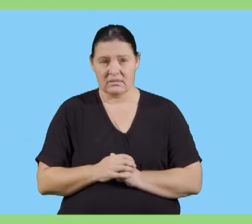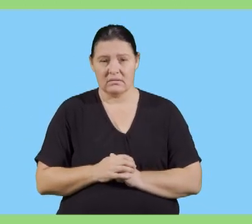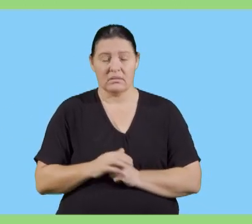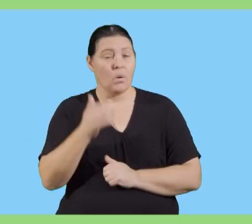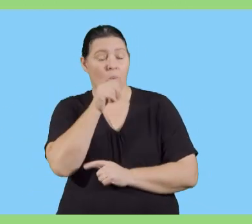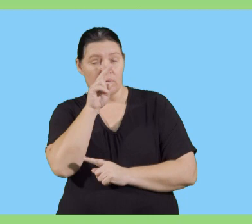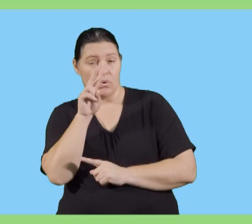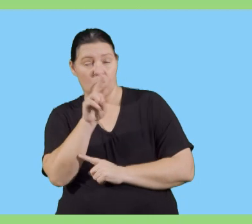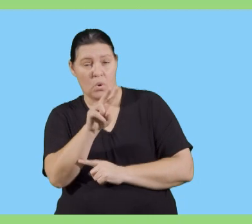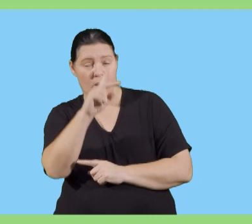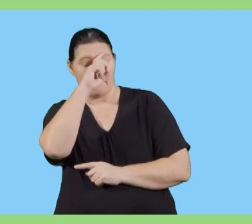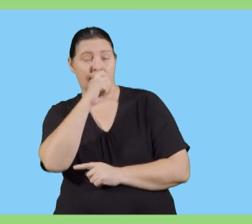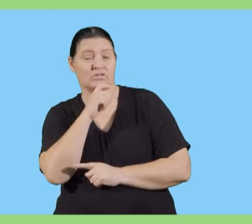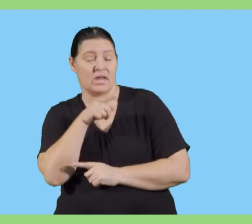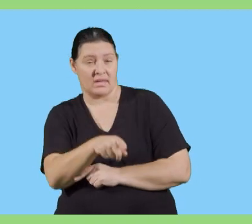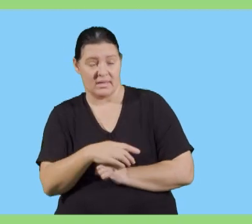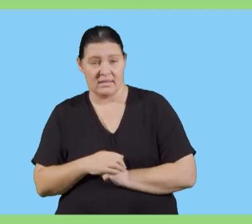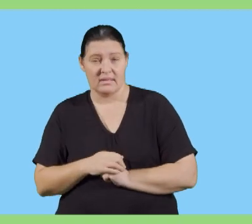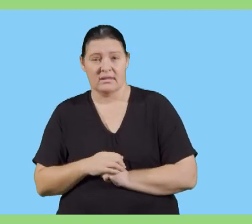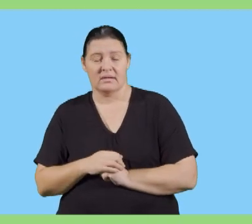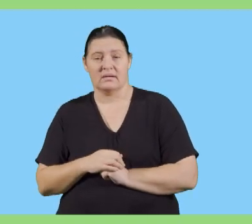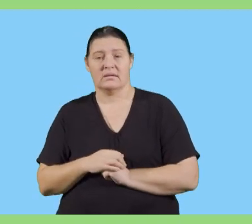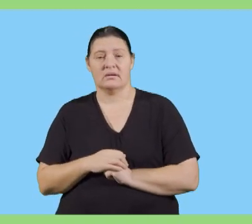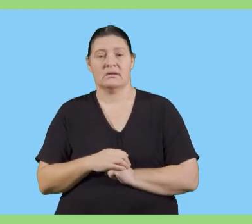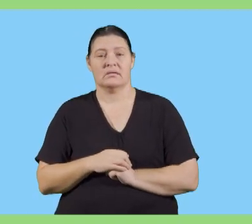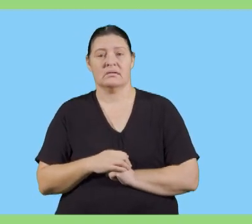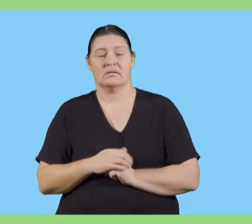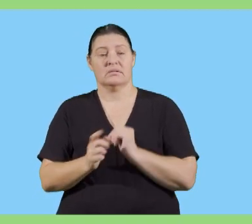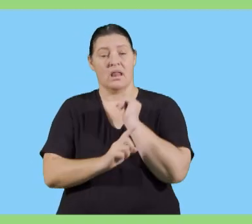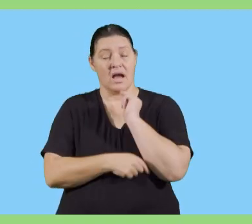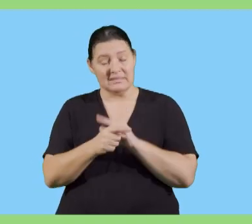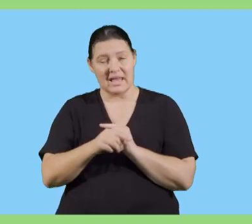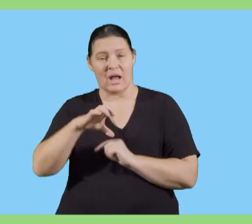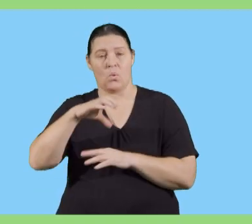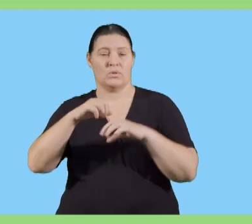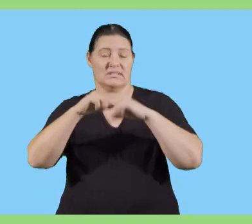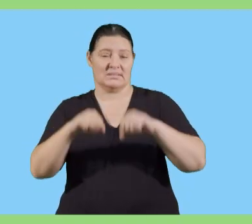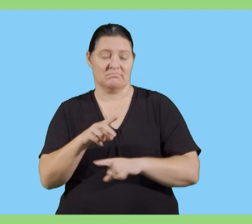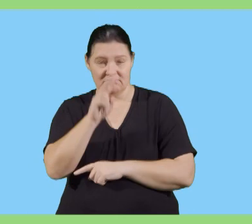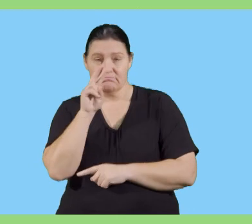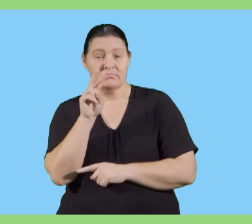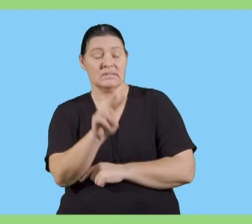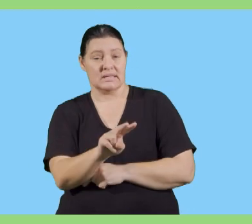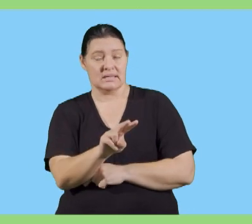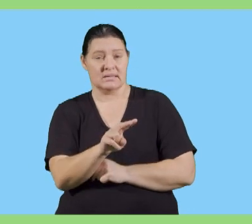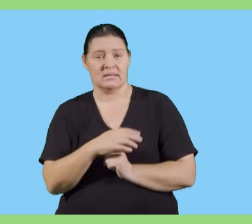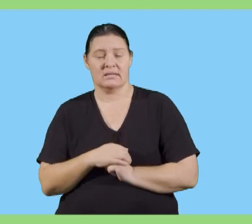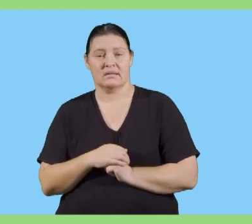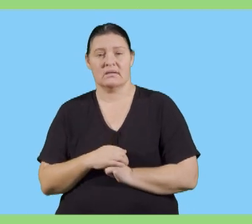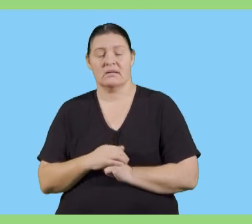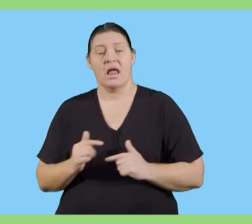can see that there's living organisms that are interacting with one another, and we also